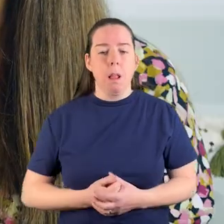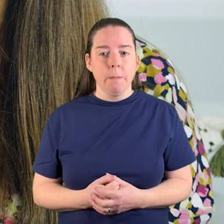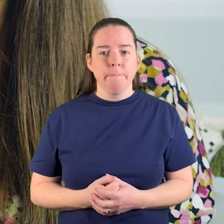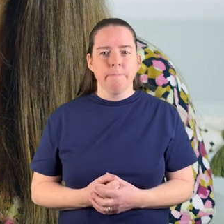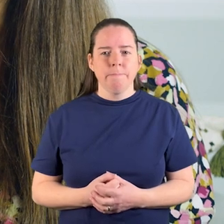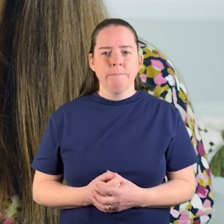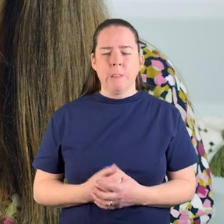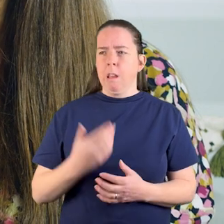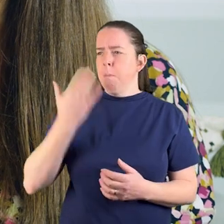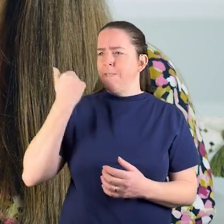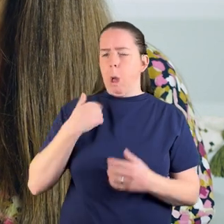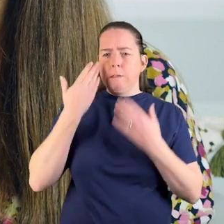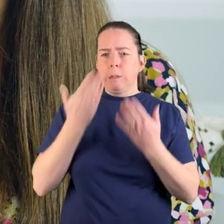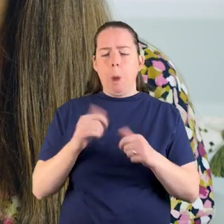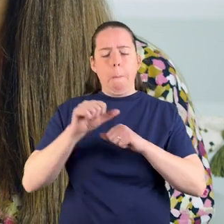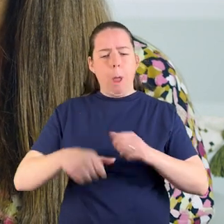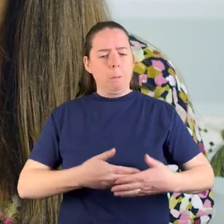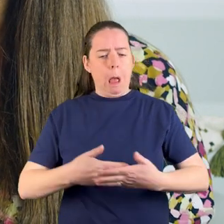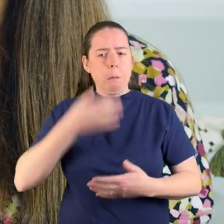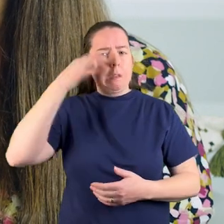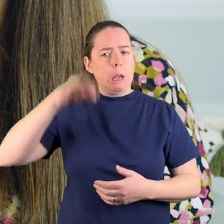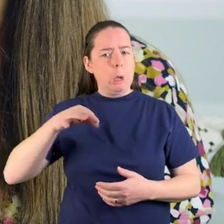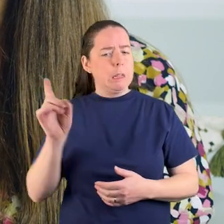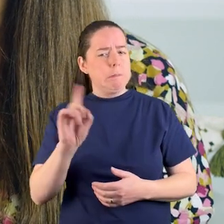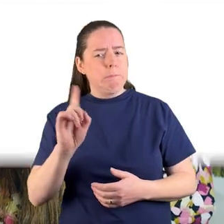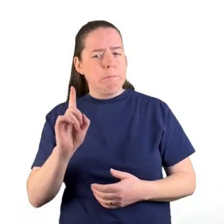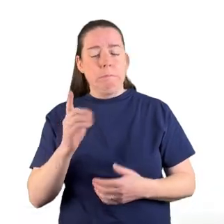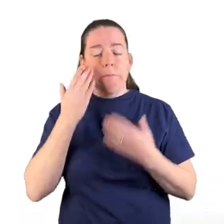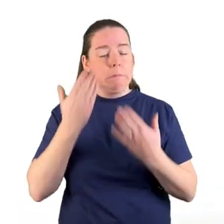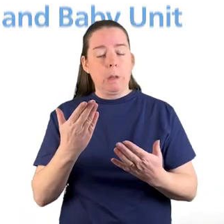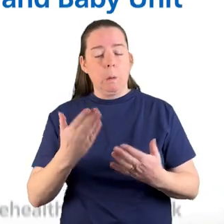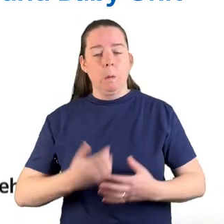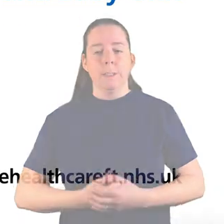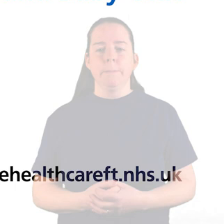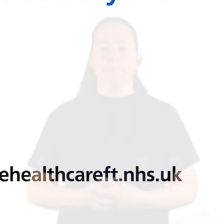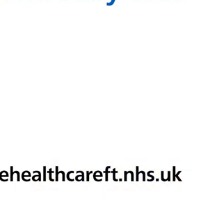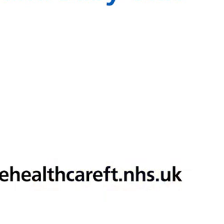I didn't know that postpartum psychosis existed either.